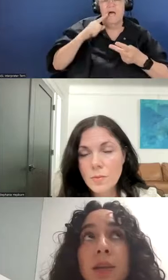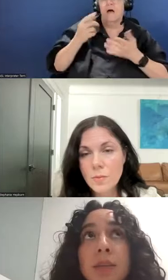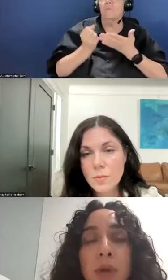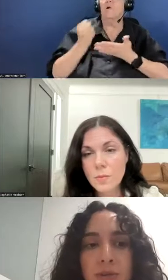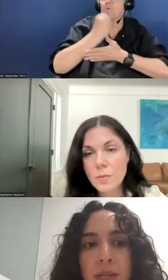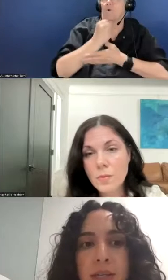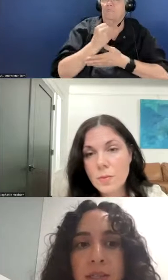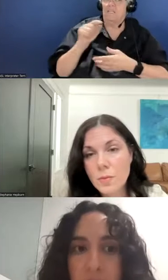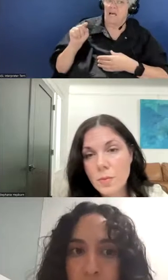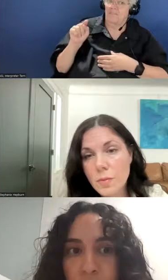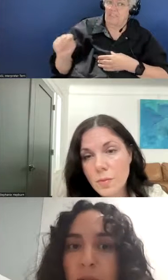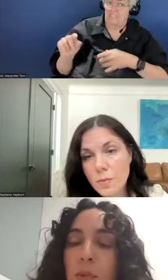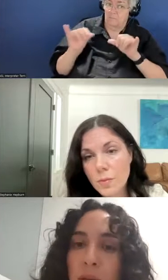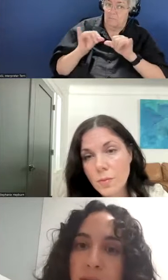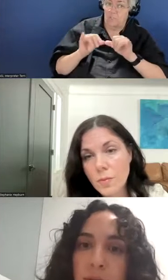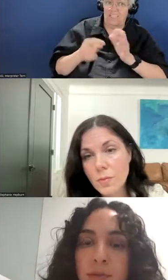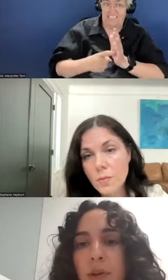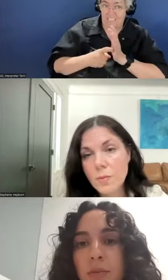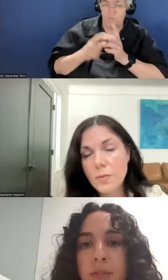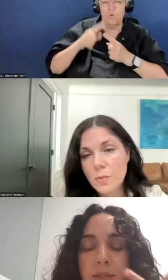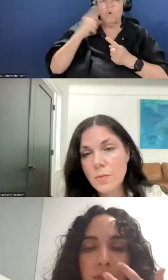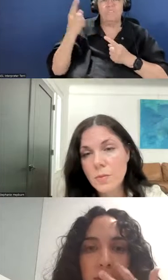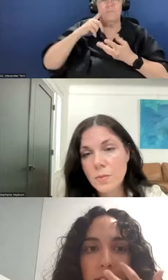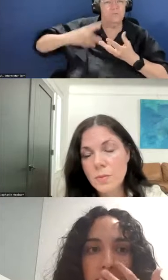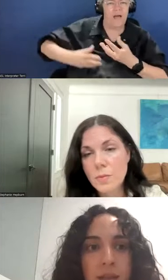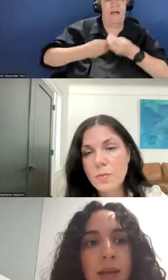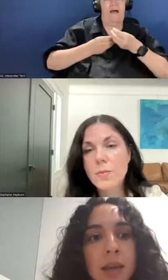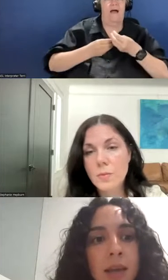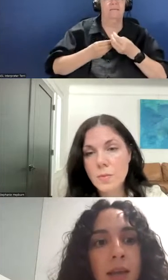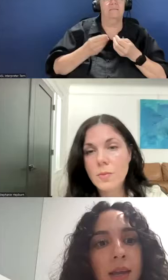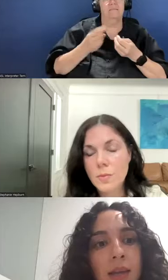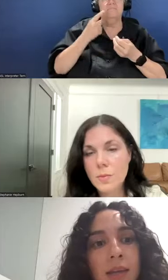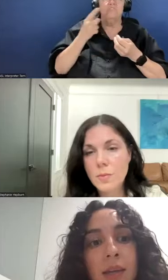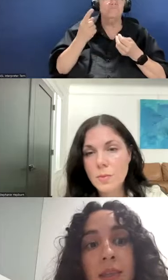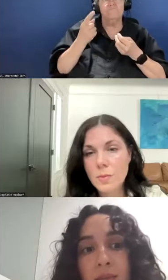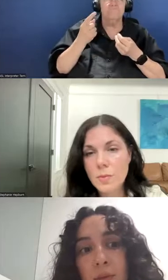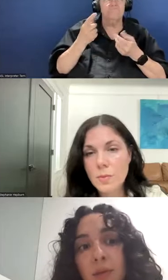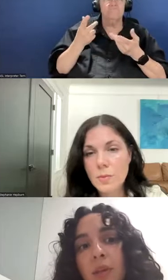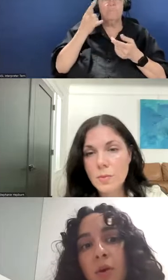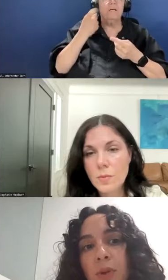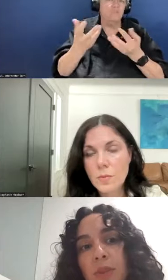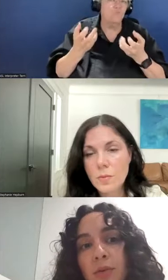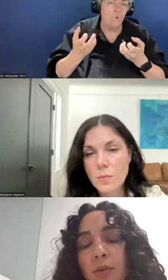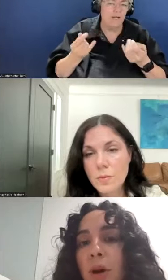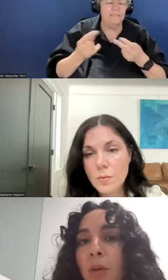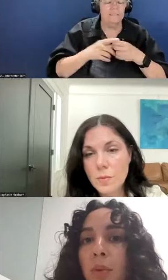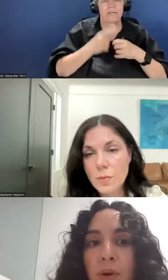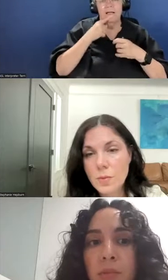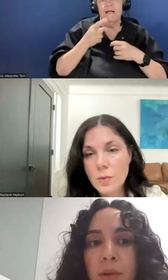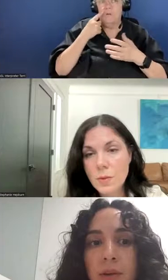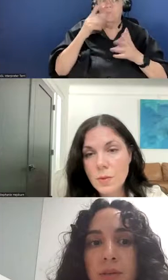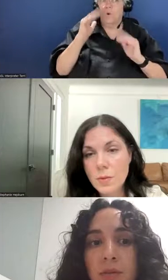whether that metric is essential or supplemental for governments to collect. And in this, we were really hoping that the tool will